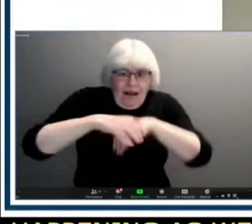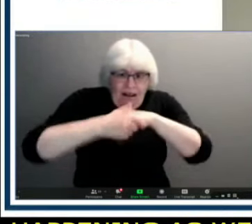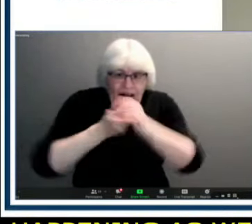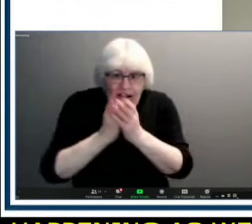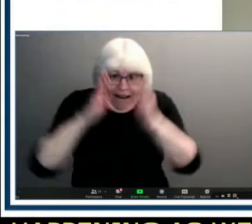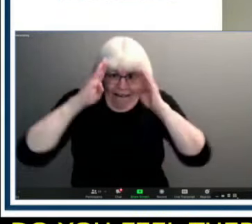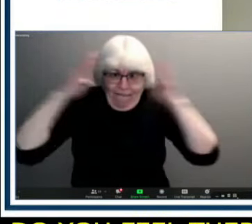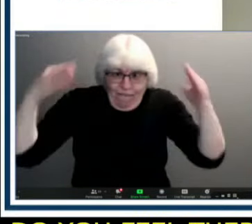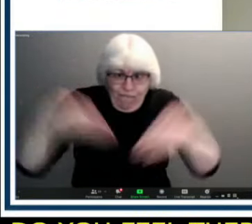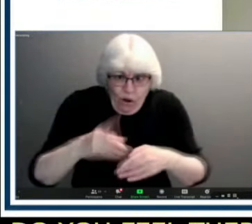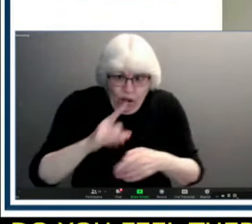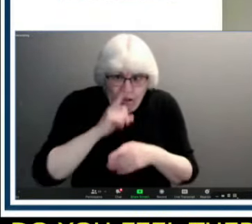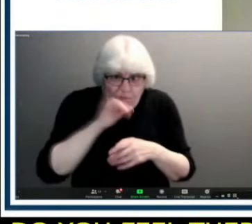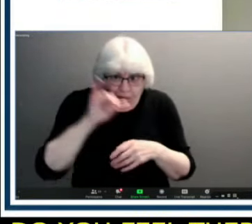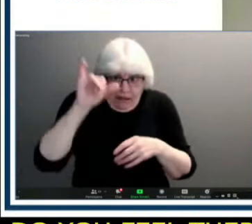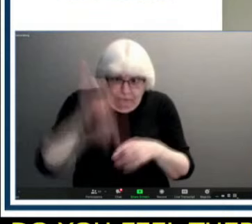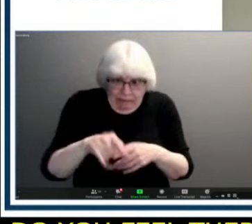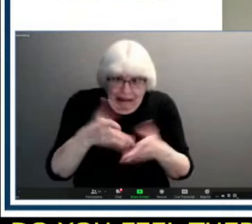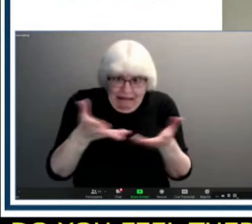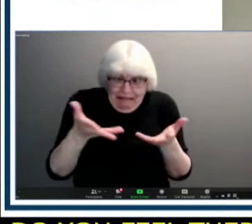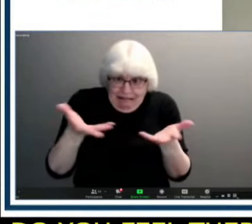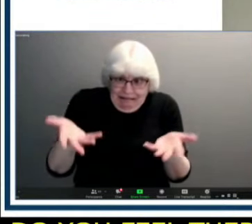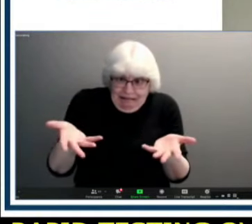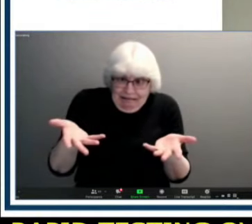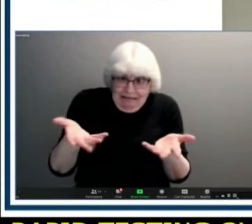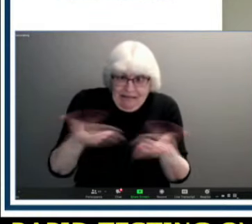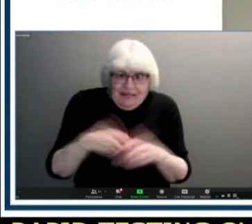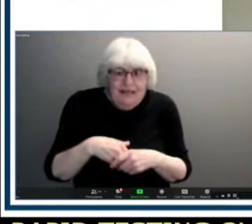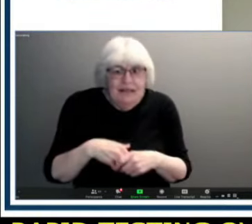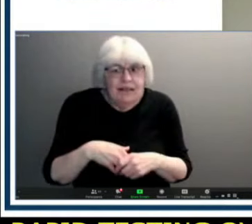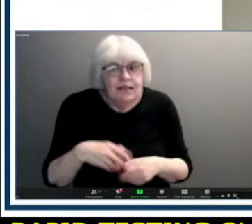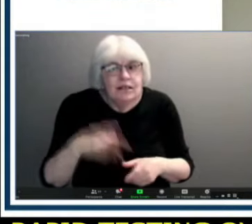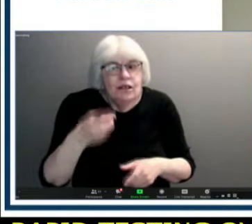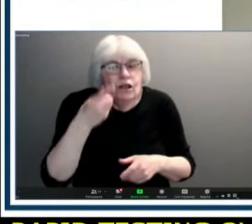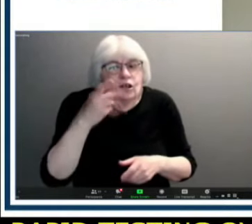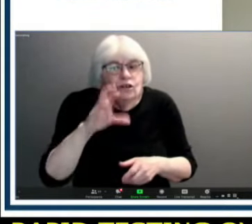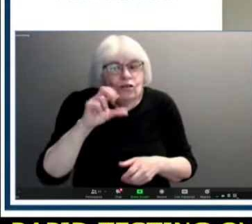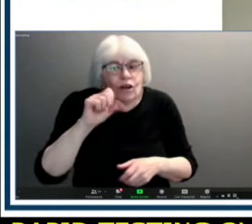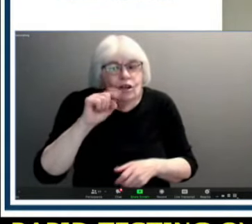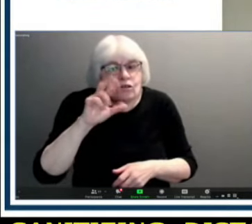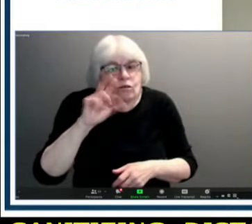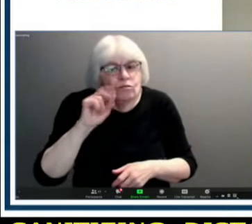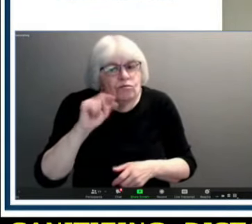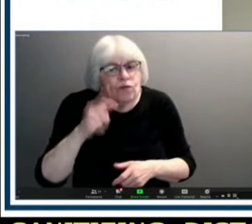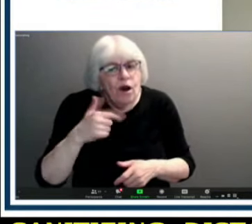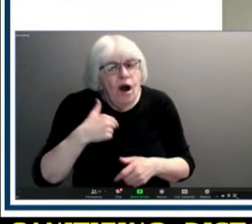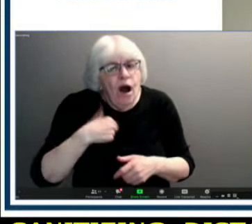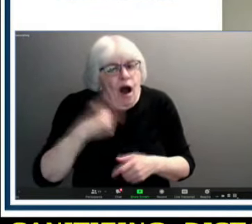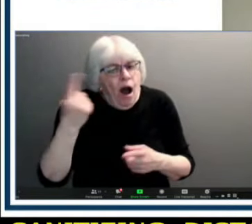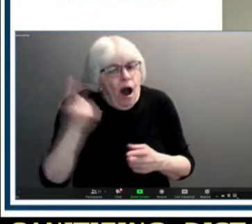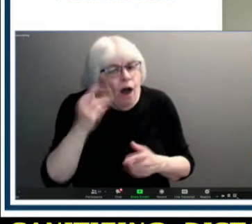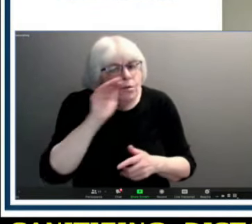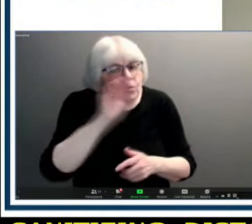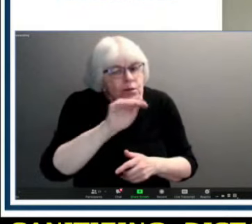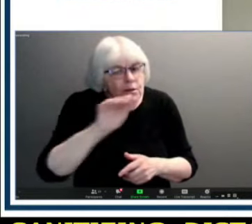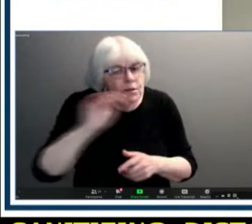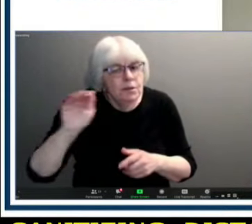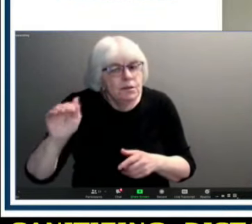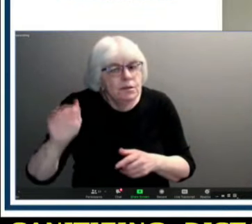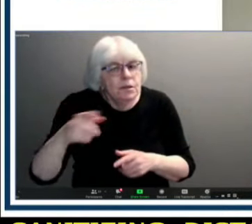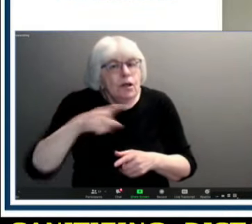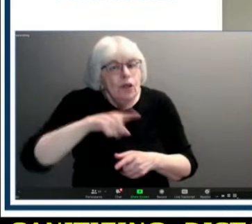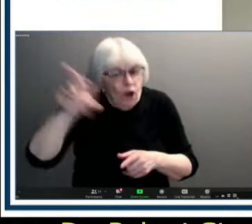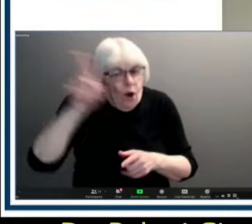I mean, I think Nova Scotians, we've asked them to add in regular testing to part of their COVID response, and we've done that for the last